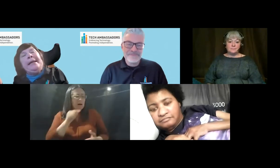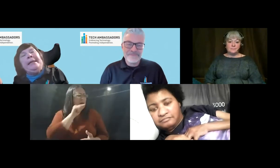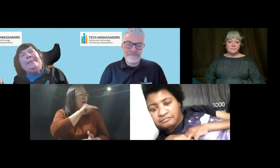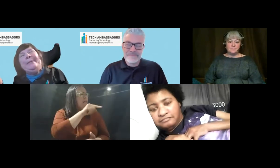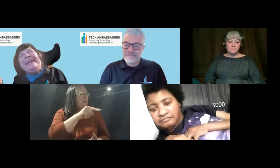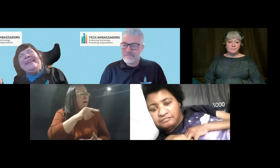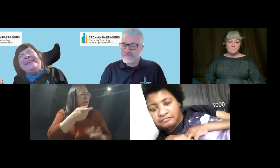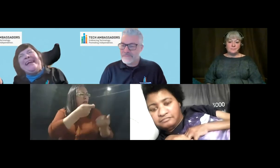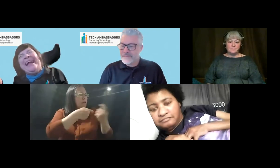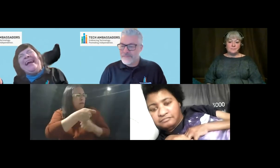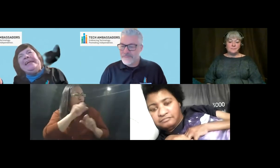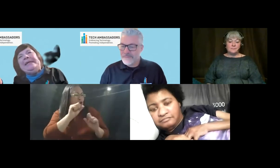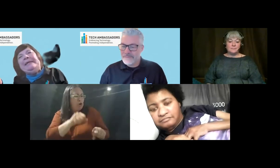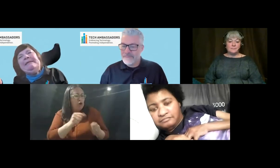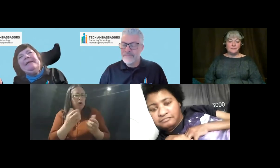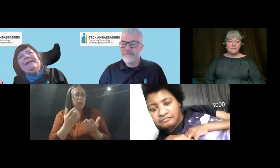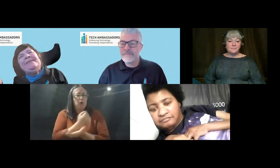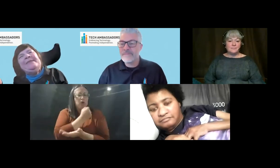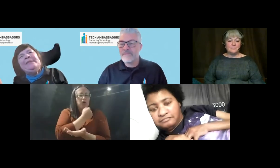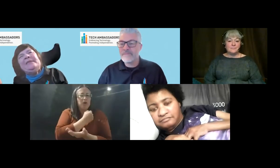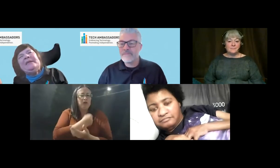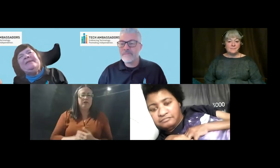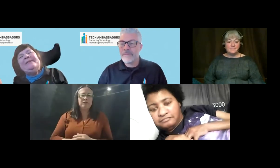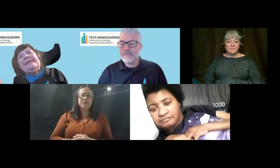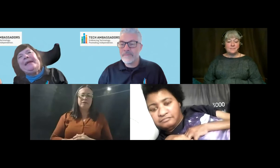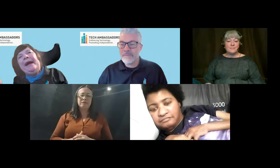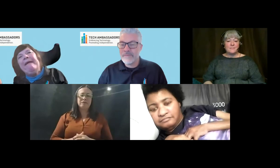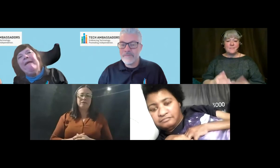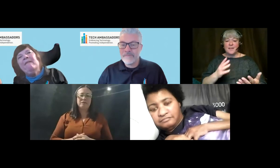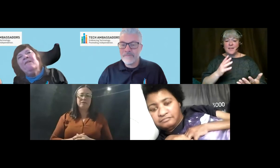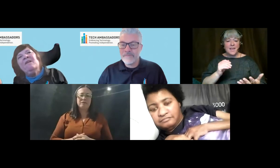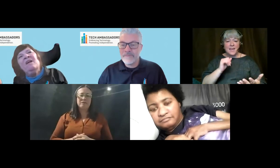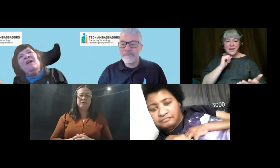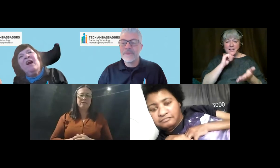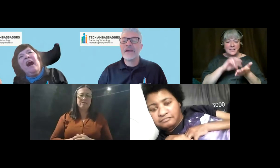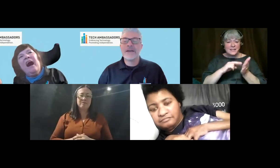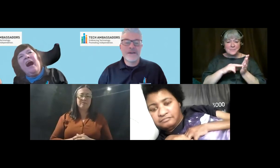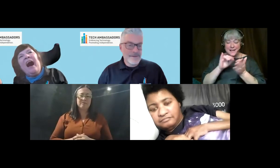it doesn't mean you can't use it for something else.